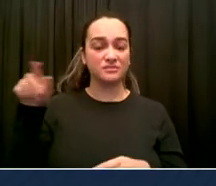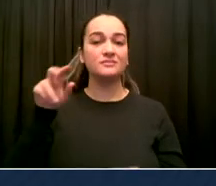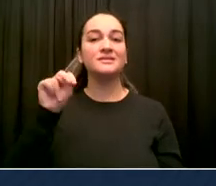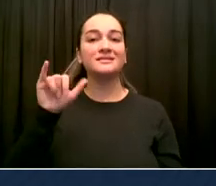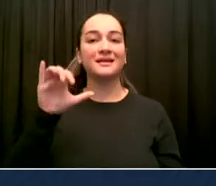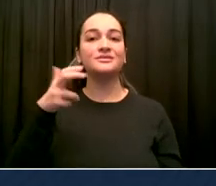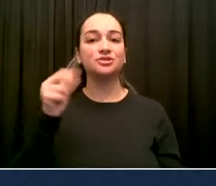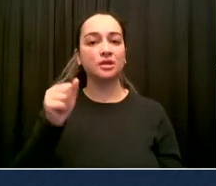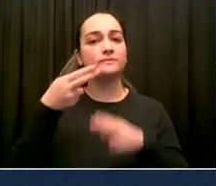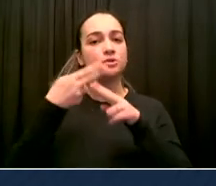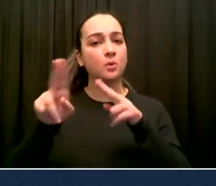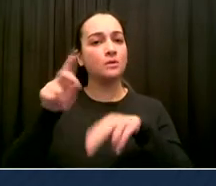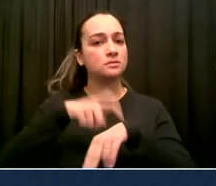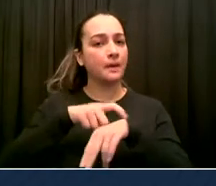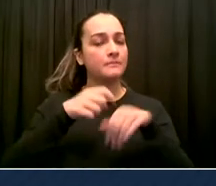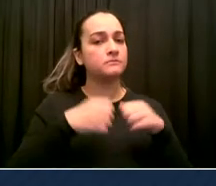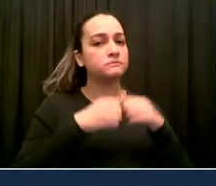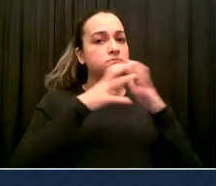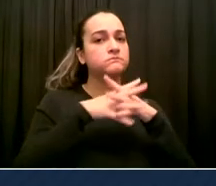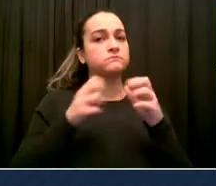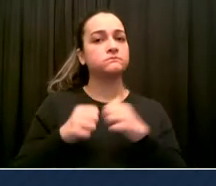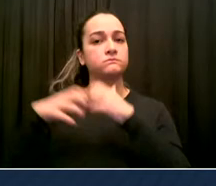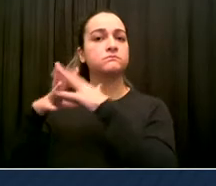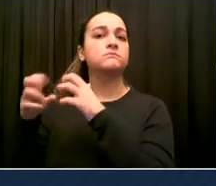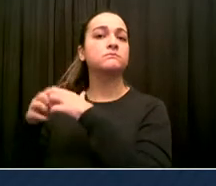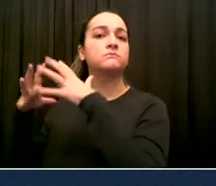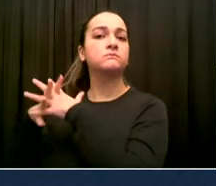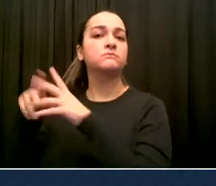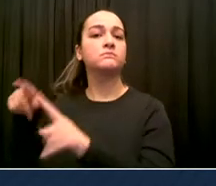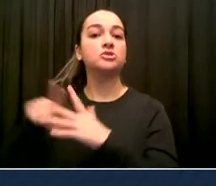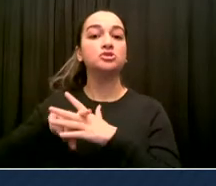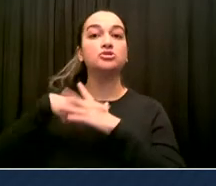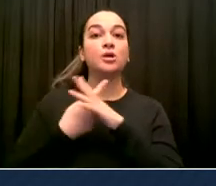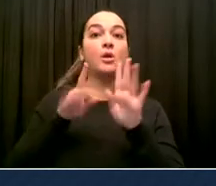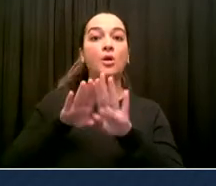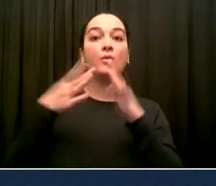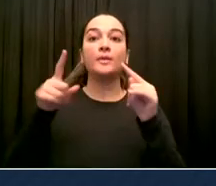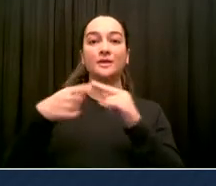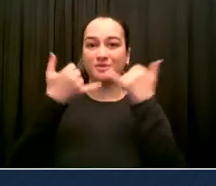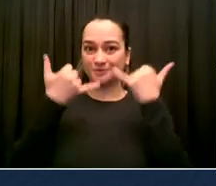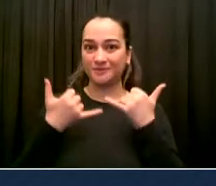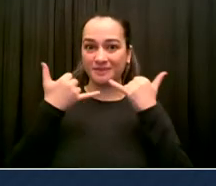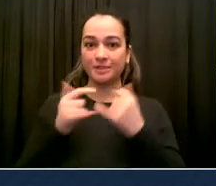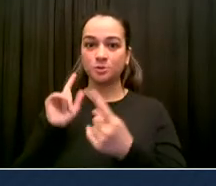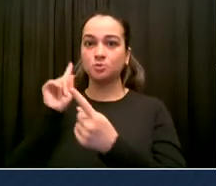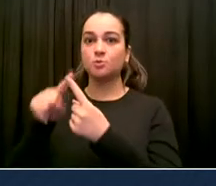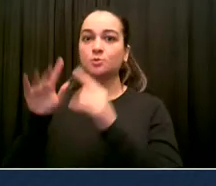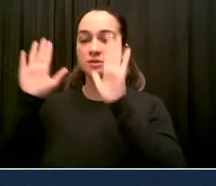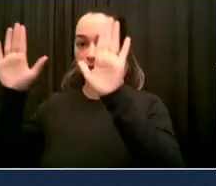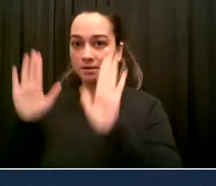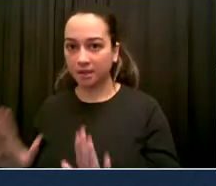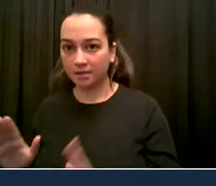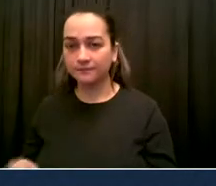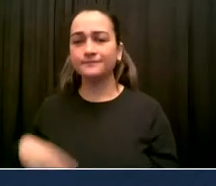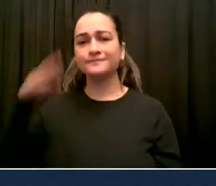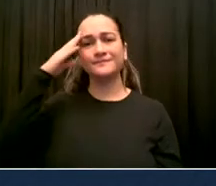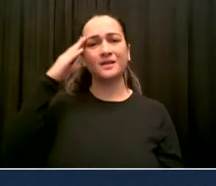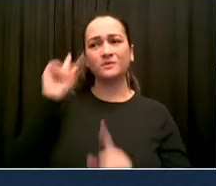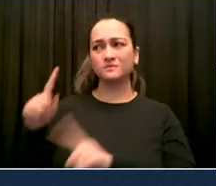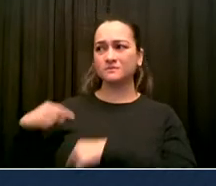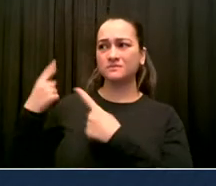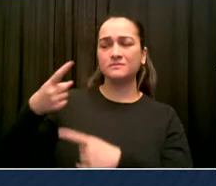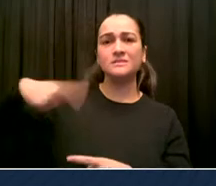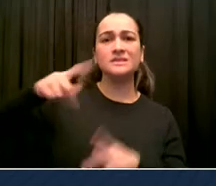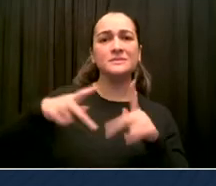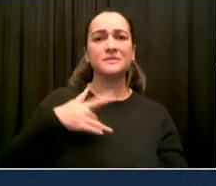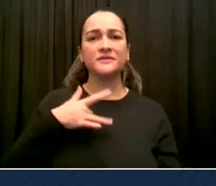We find it is what helps people feel comfortable with vaccination, as if it's in their own development, in their own community. So you're going to see a lot more of that, a lot